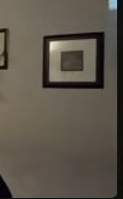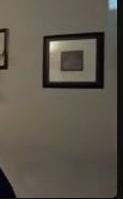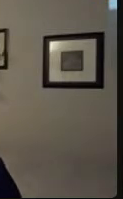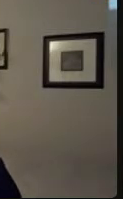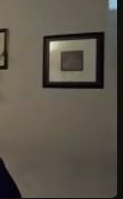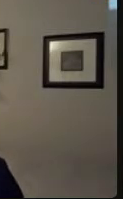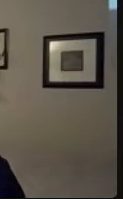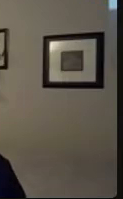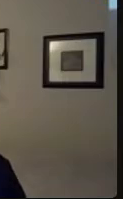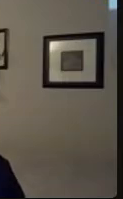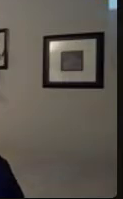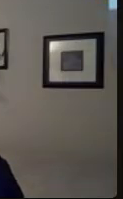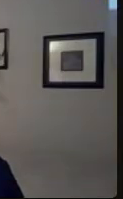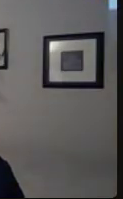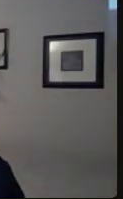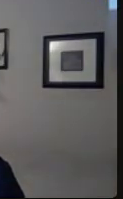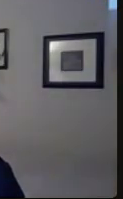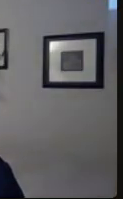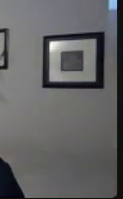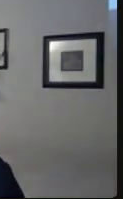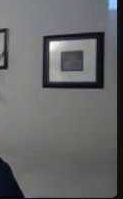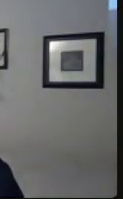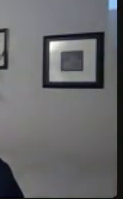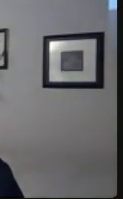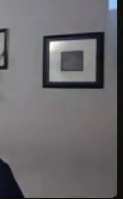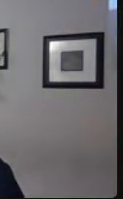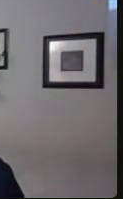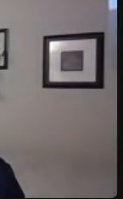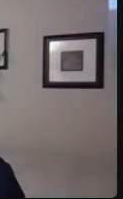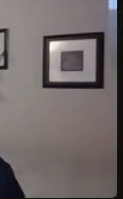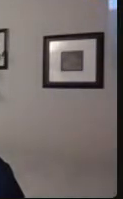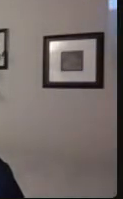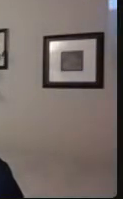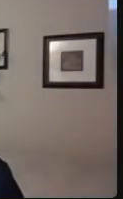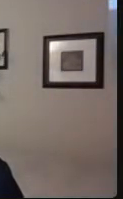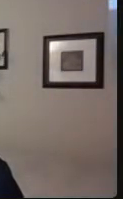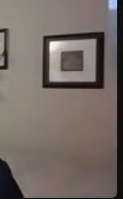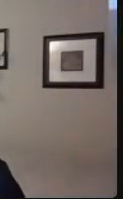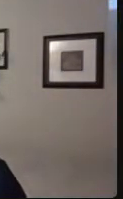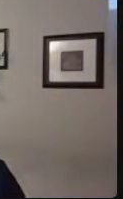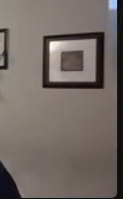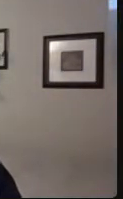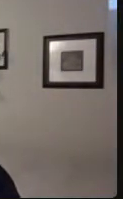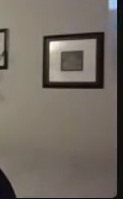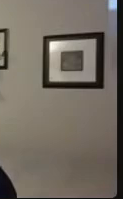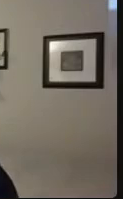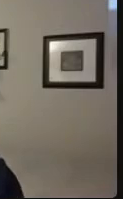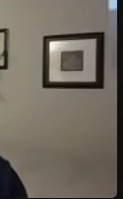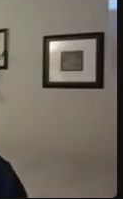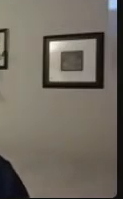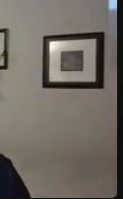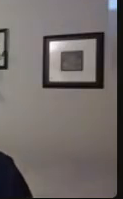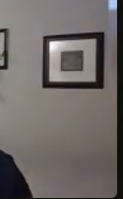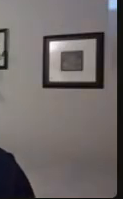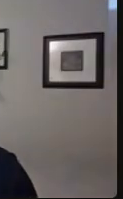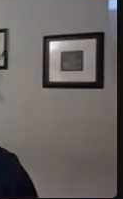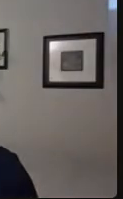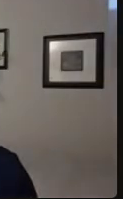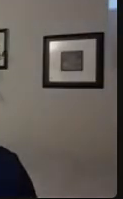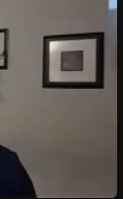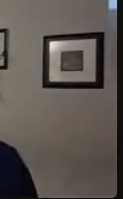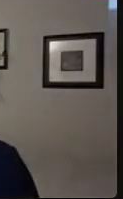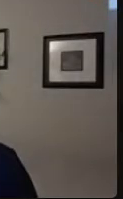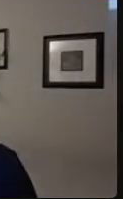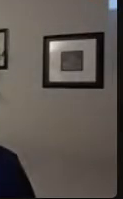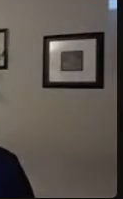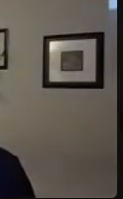complexities? And I want to tell you kind of what we learned from engaging with 1,300 folks. As you can imagine, 1,300